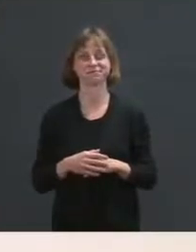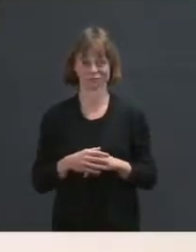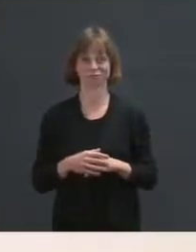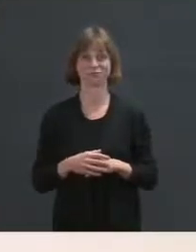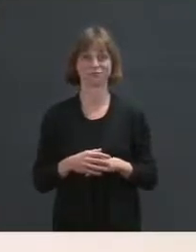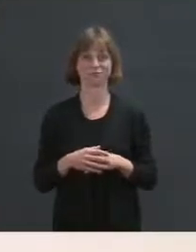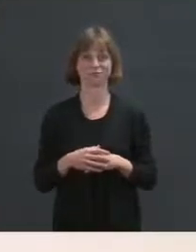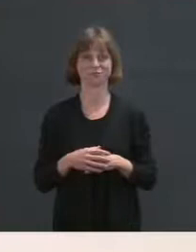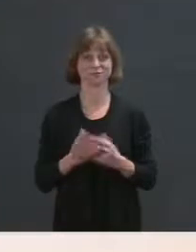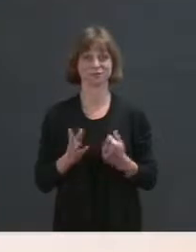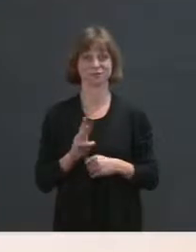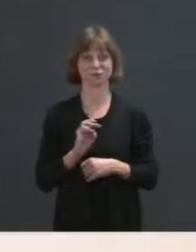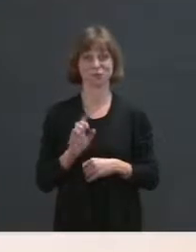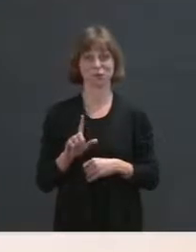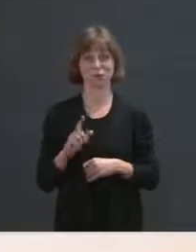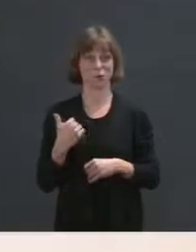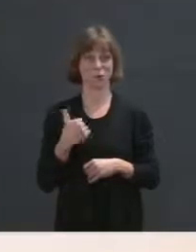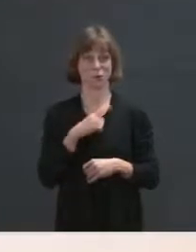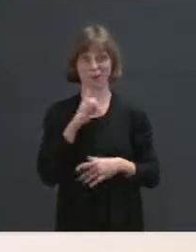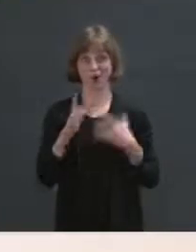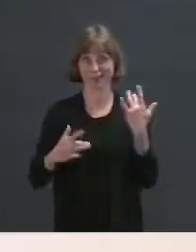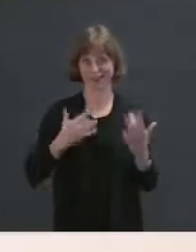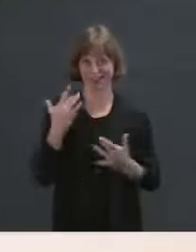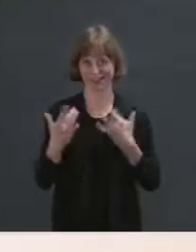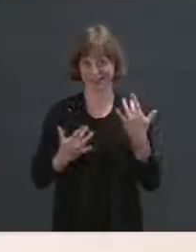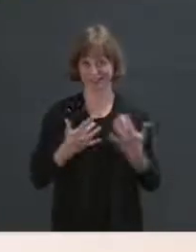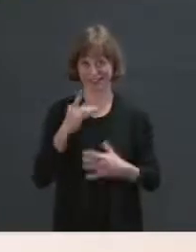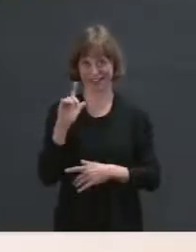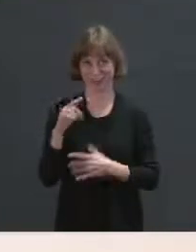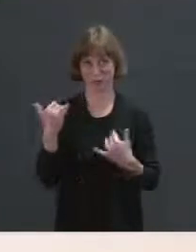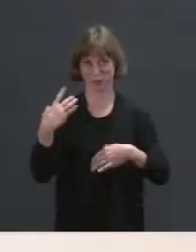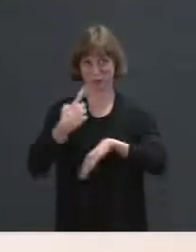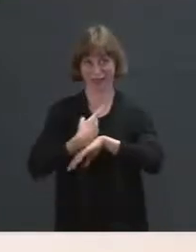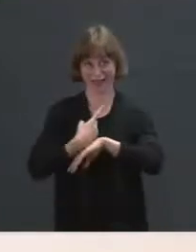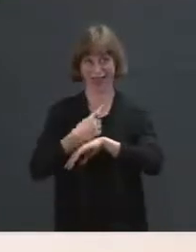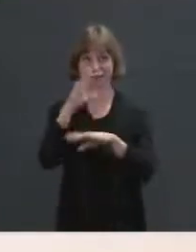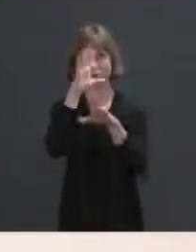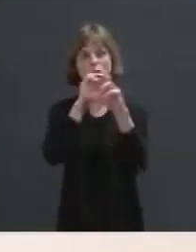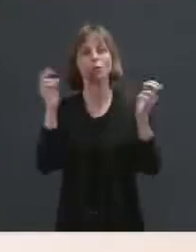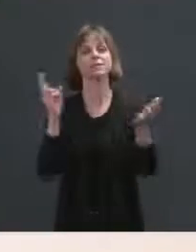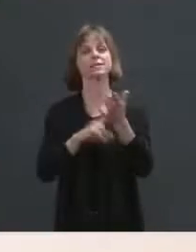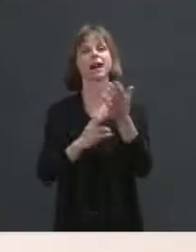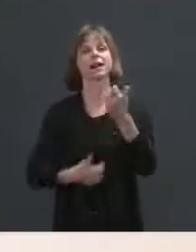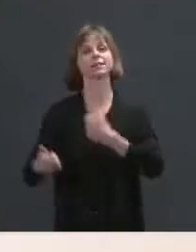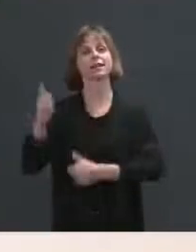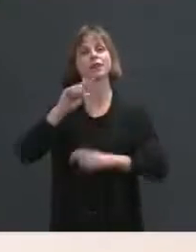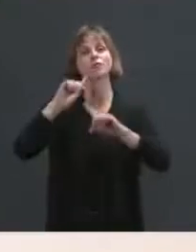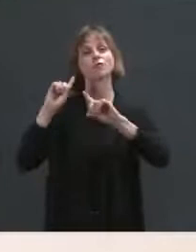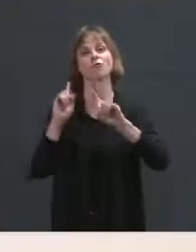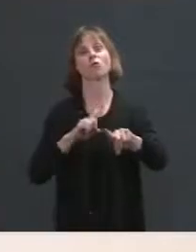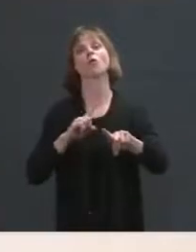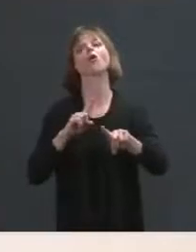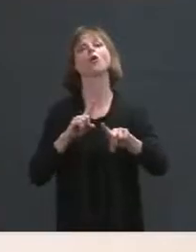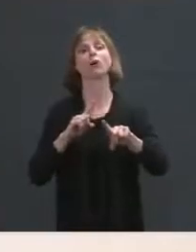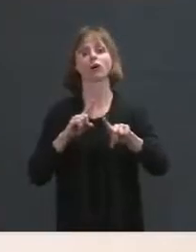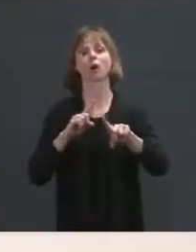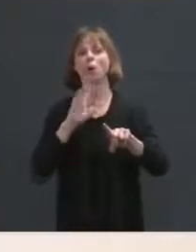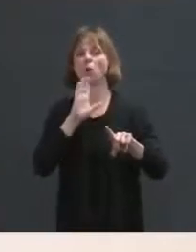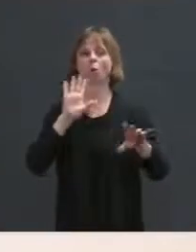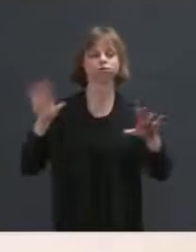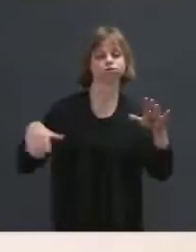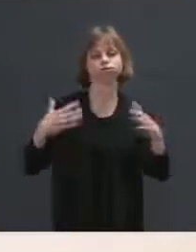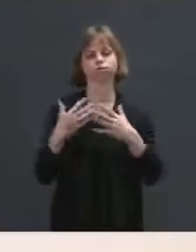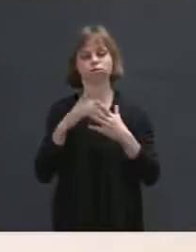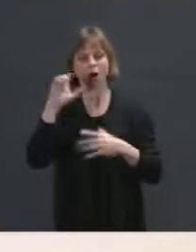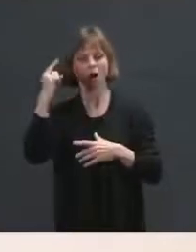Well, we are very excited that later today, the President will sign an executive order that takes a whole-of-government approach to securing